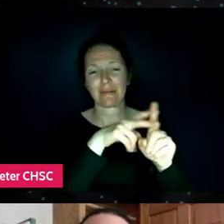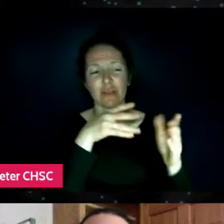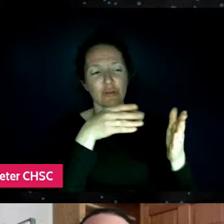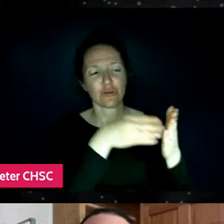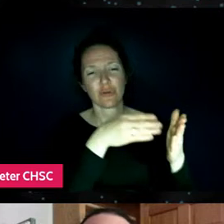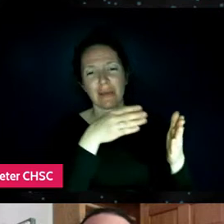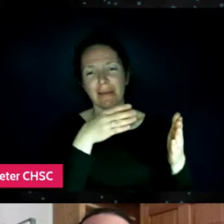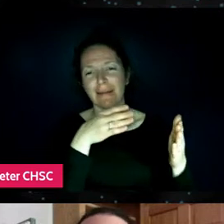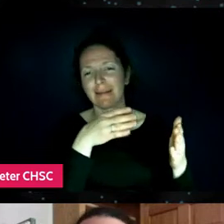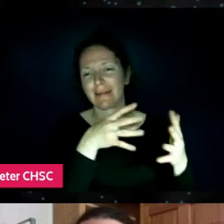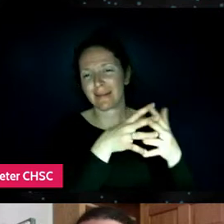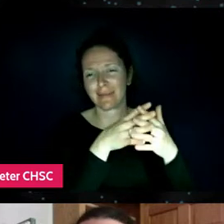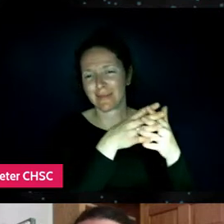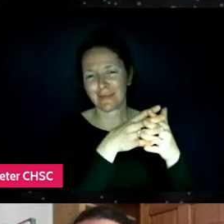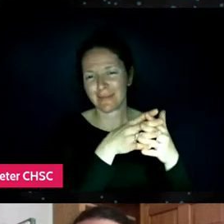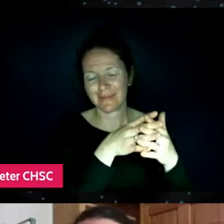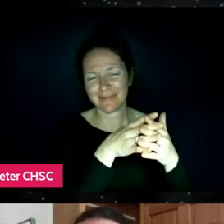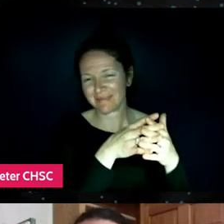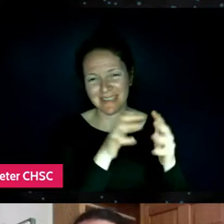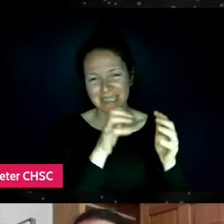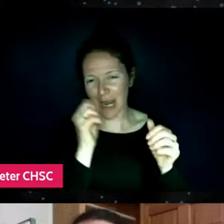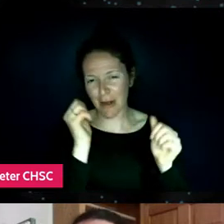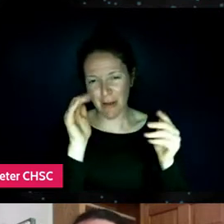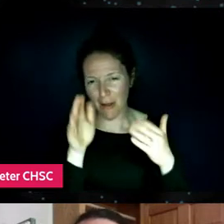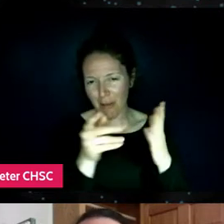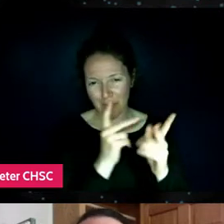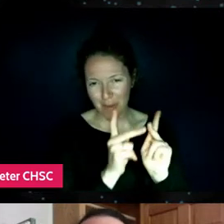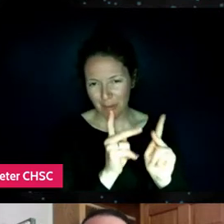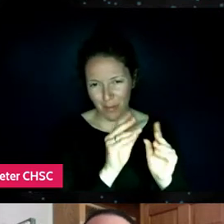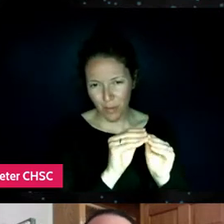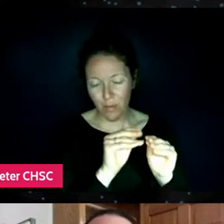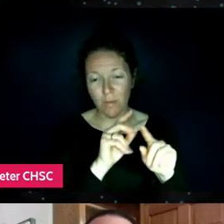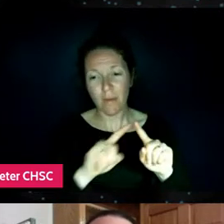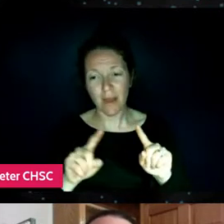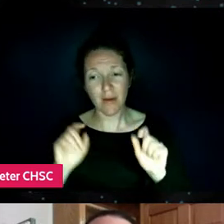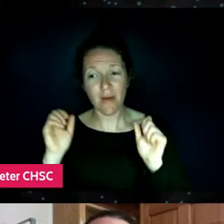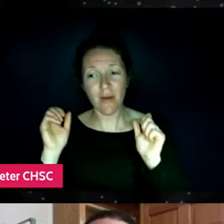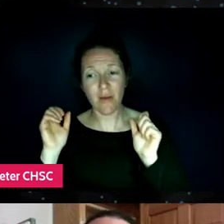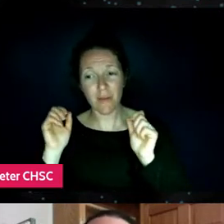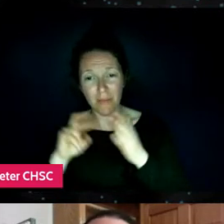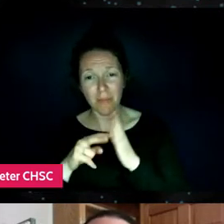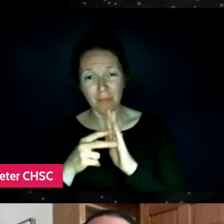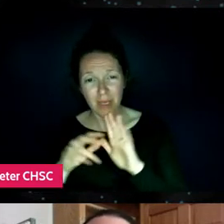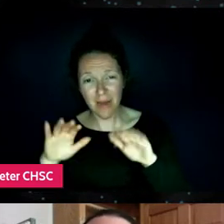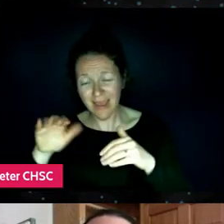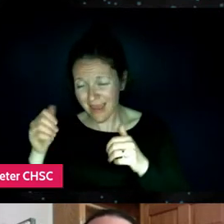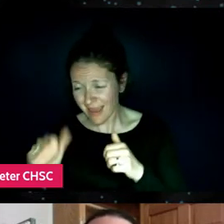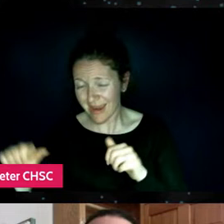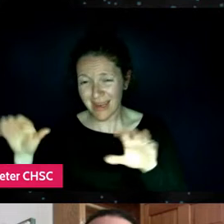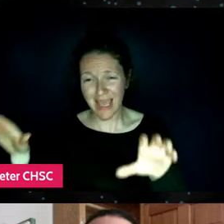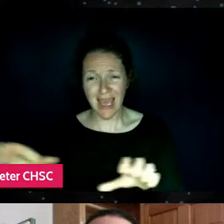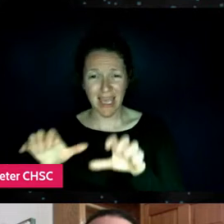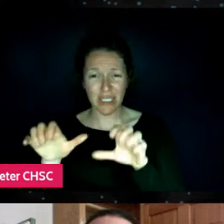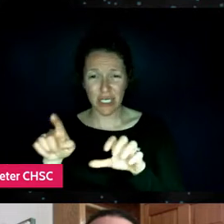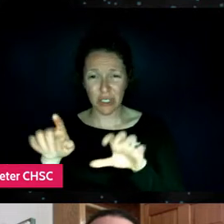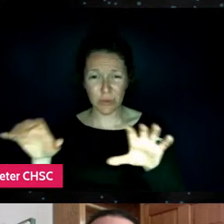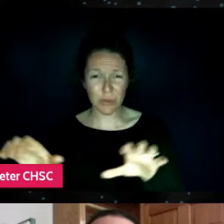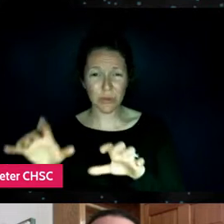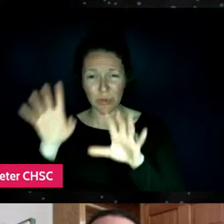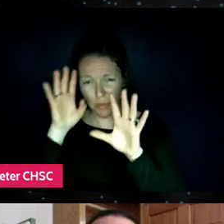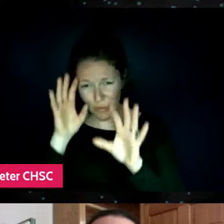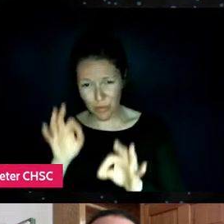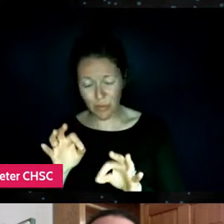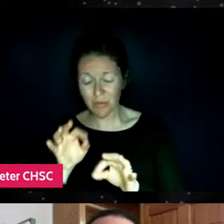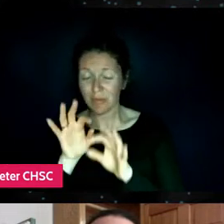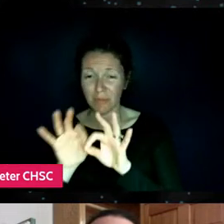that all of these actions that people take don't matter. And I think it's really important that we continue to be in